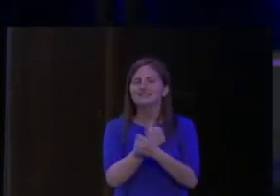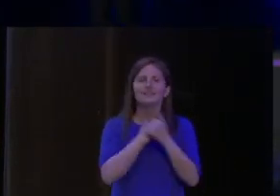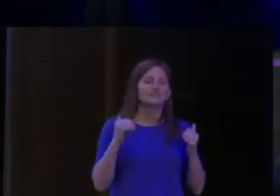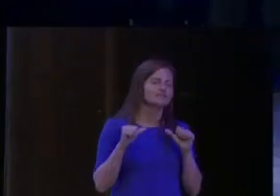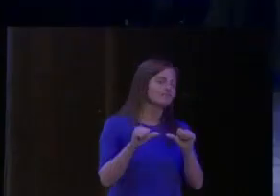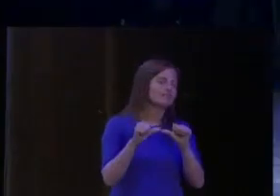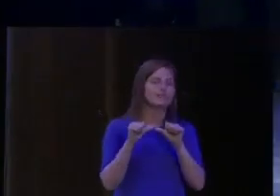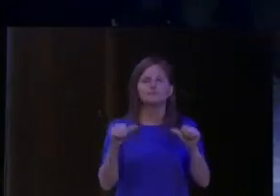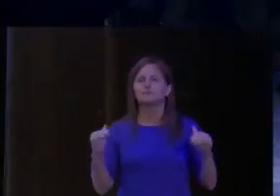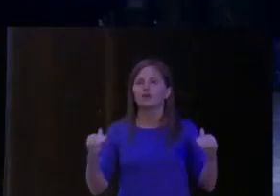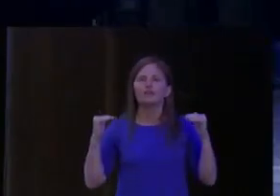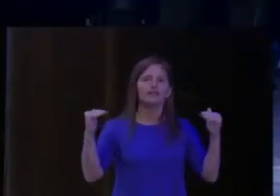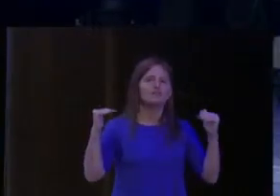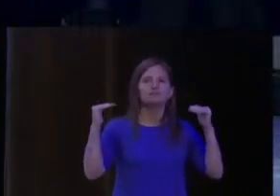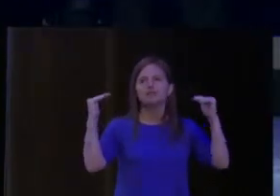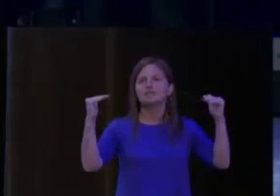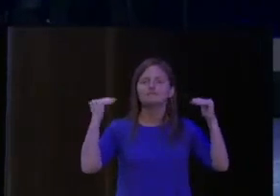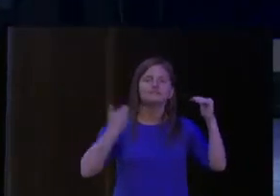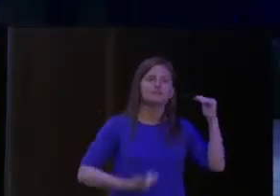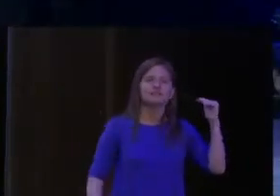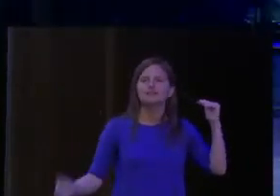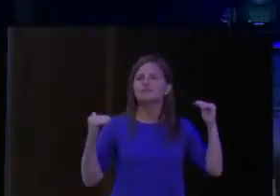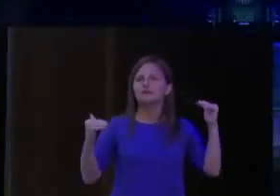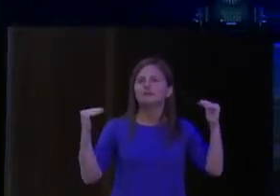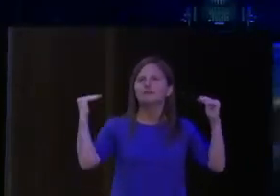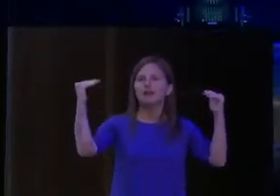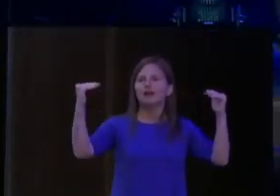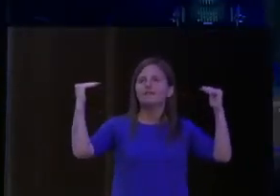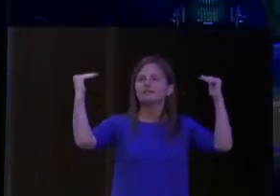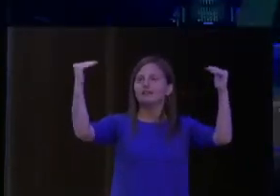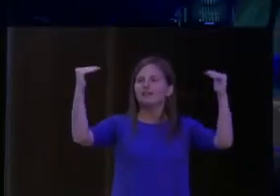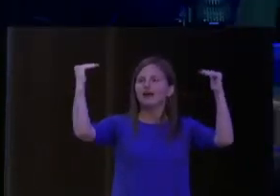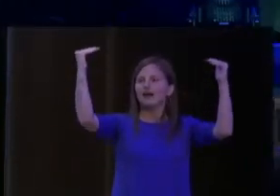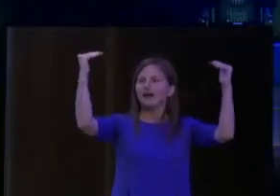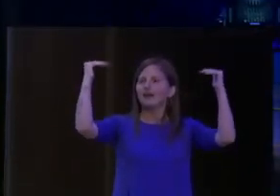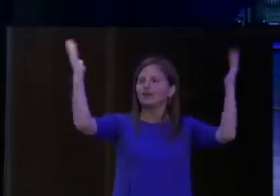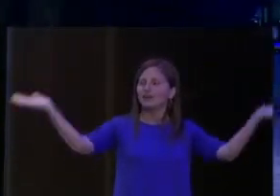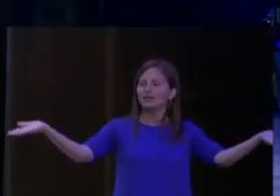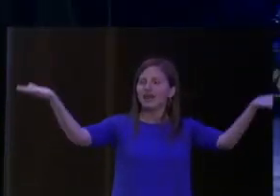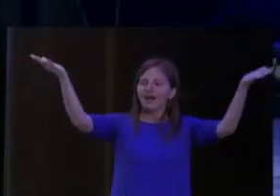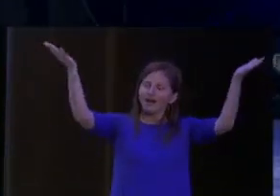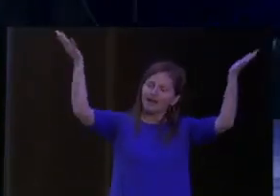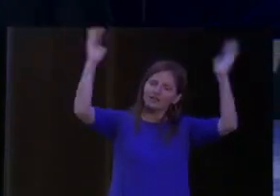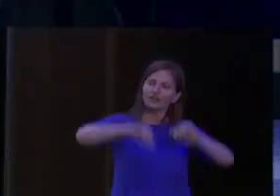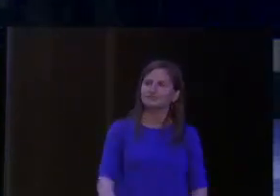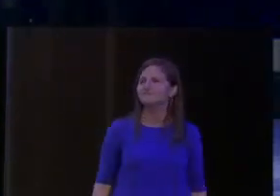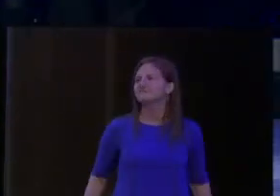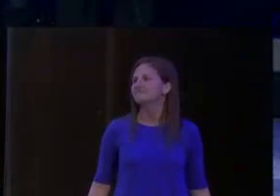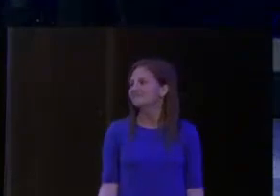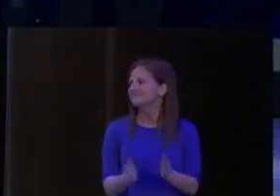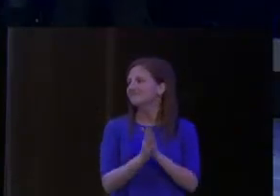me, keeps on lifting me. God's love lifts me higher,